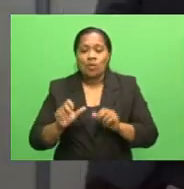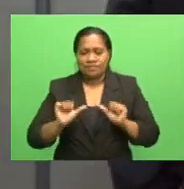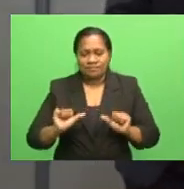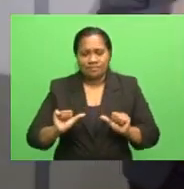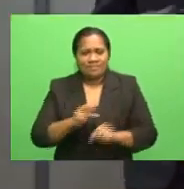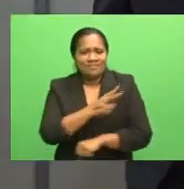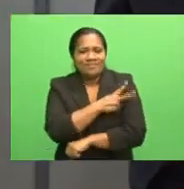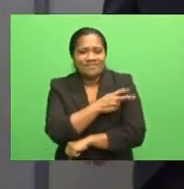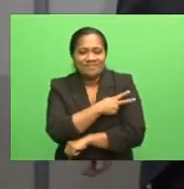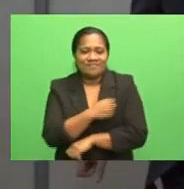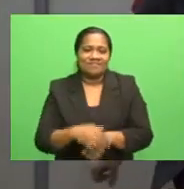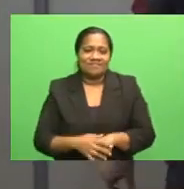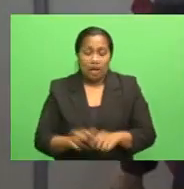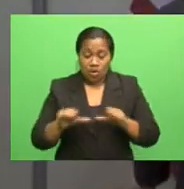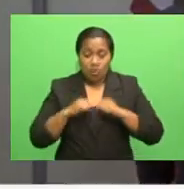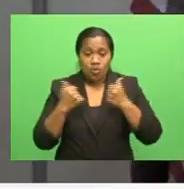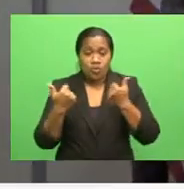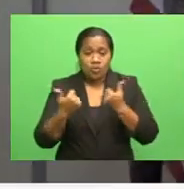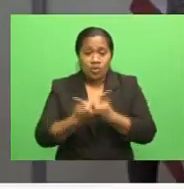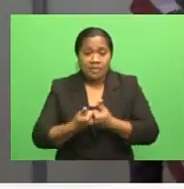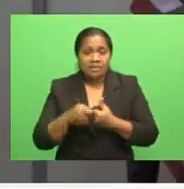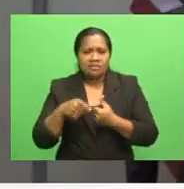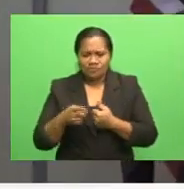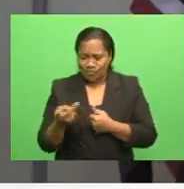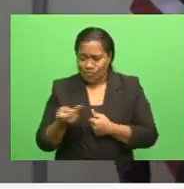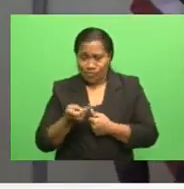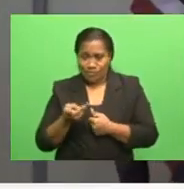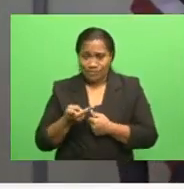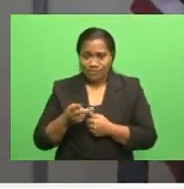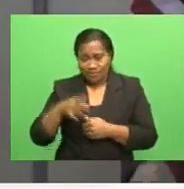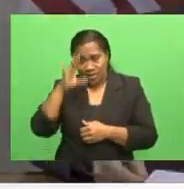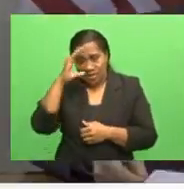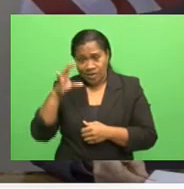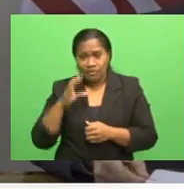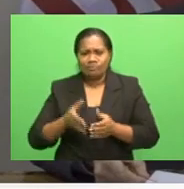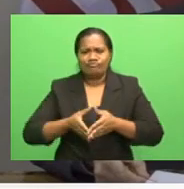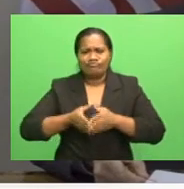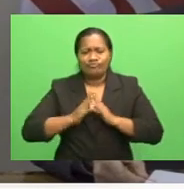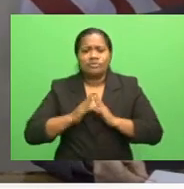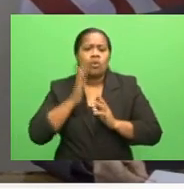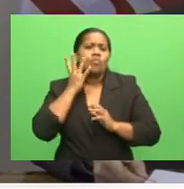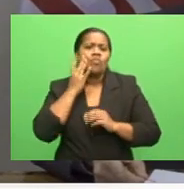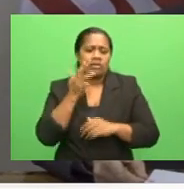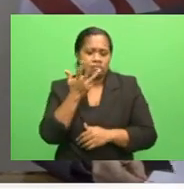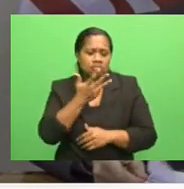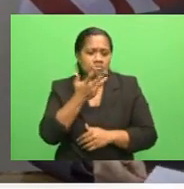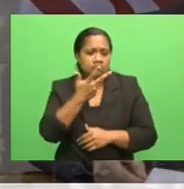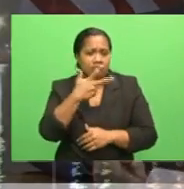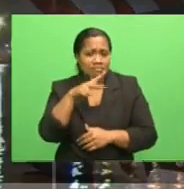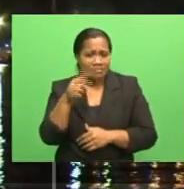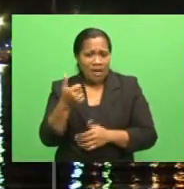The long-standing agreement on IMET between the two countries was established in 1986.